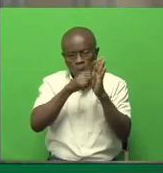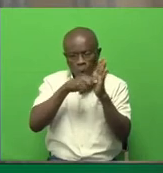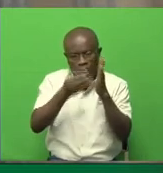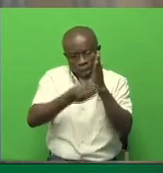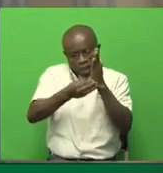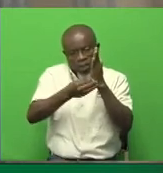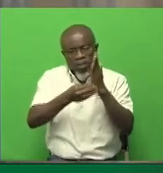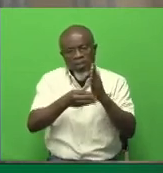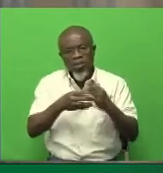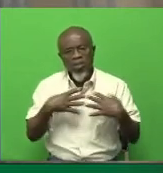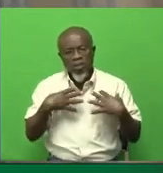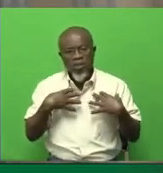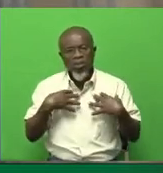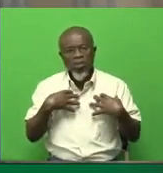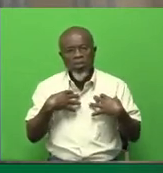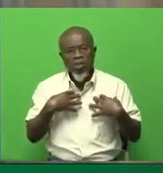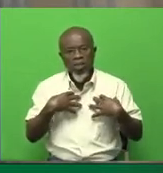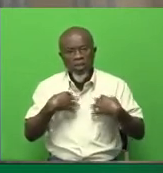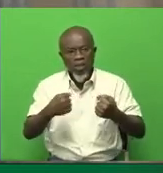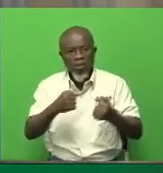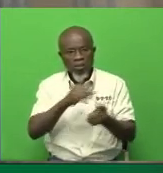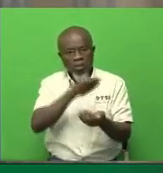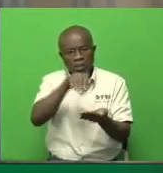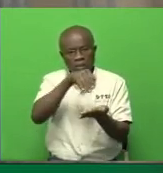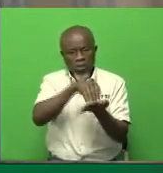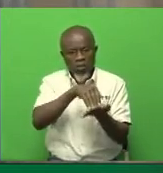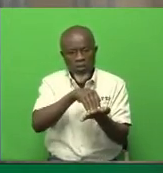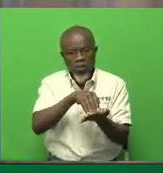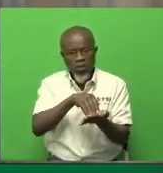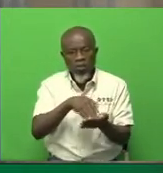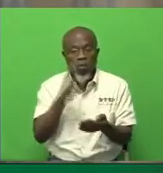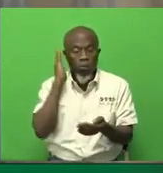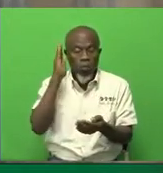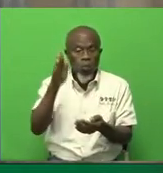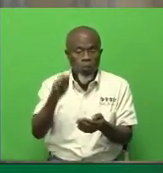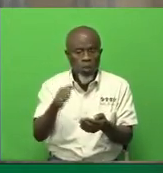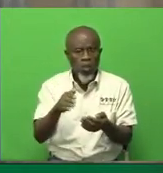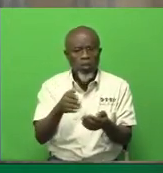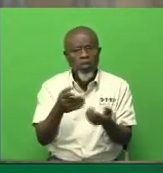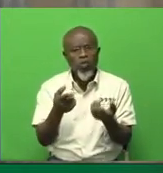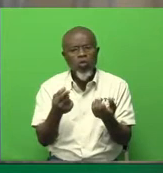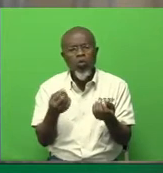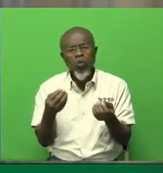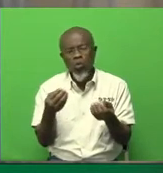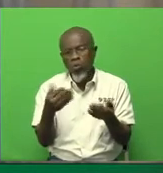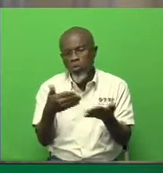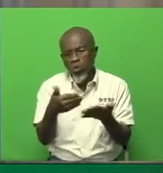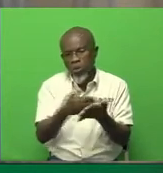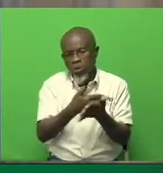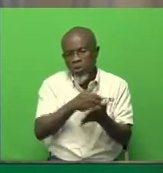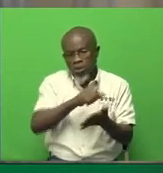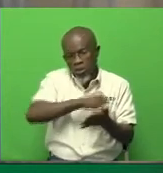we will Implement a way to do non-urgent surgeries on weekend to deal with backlogs